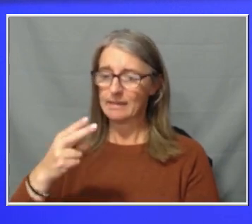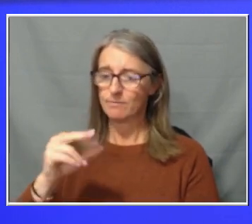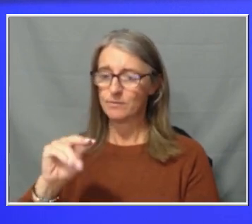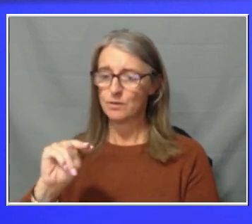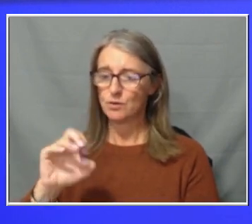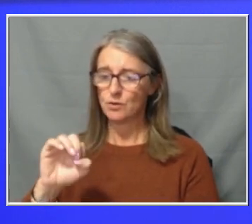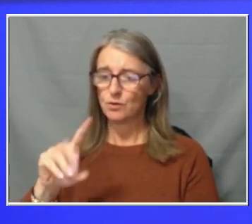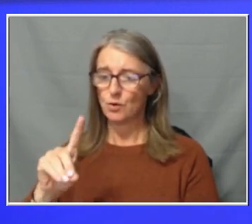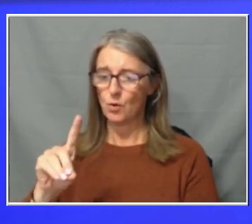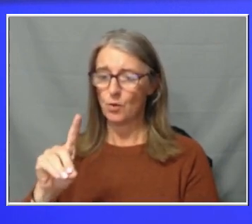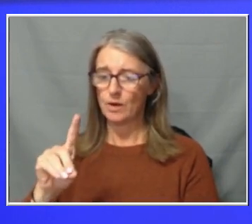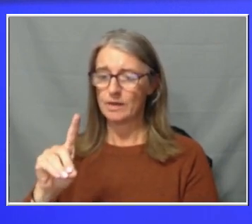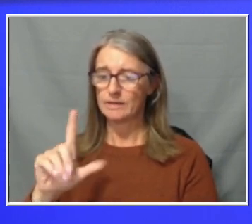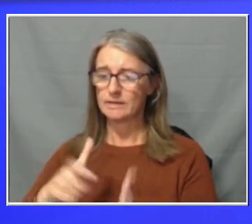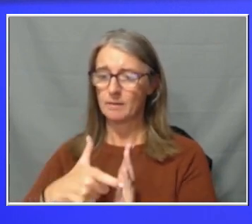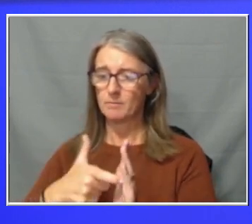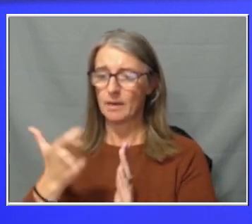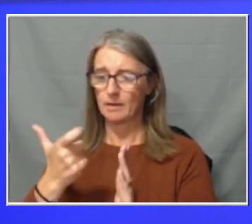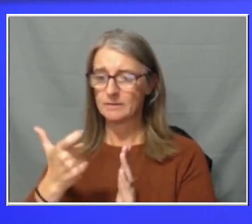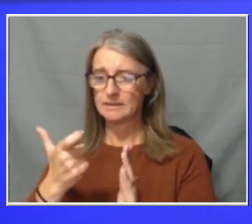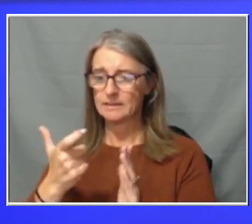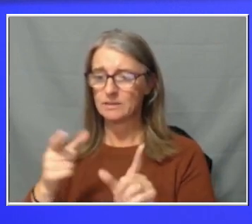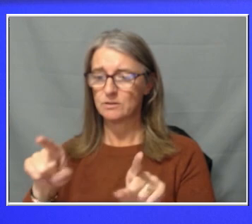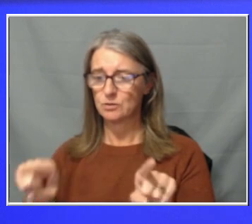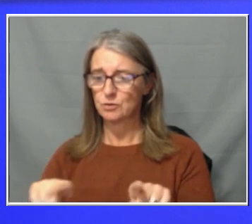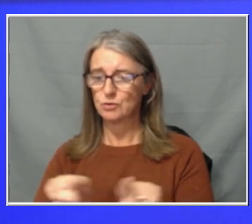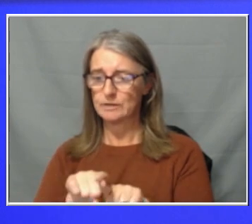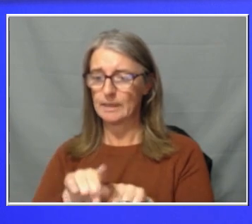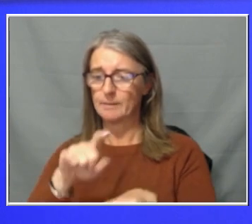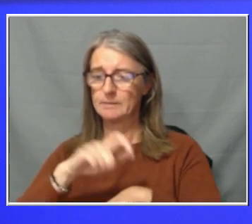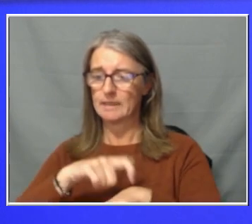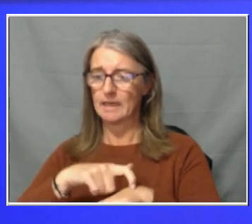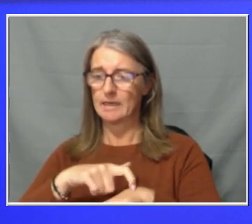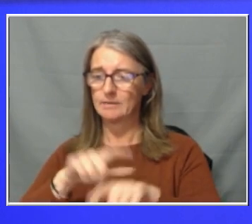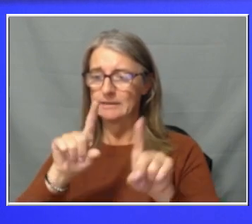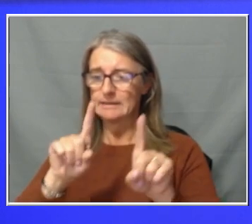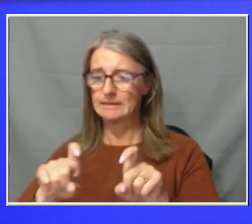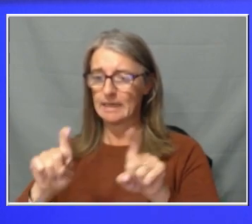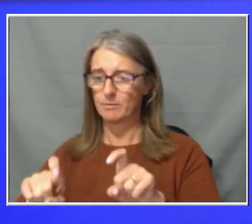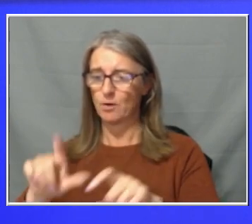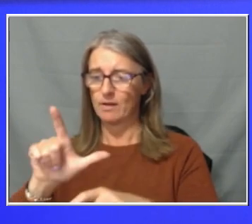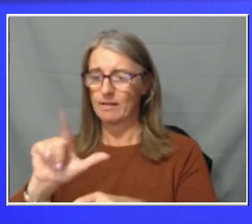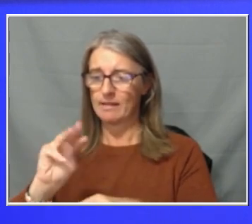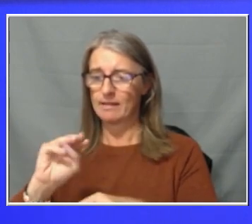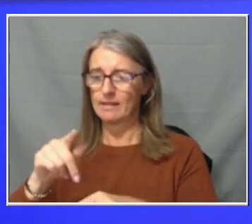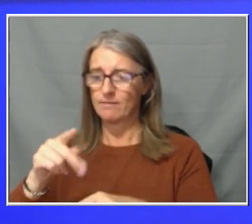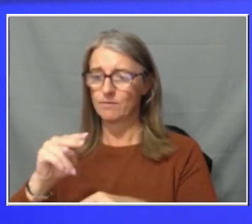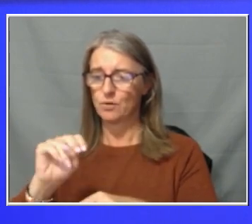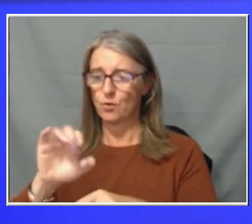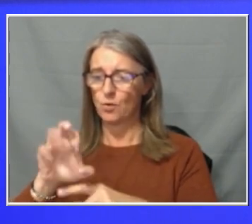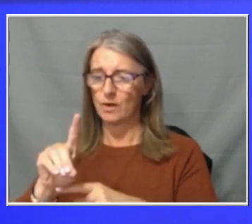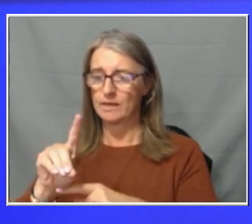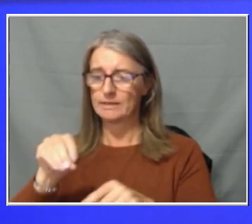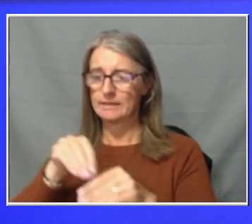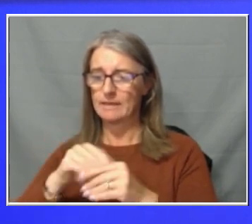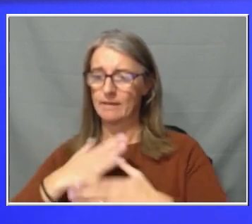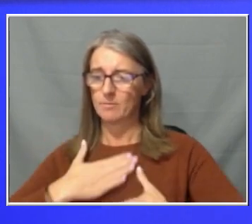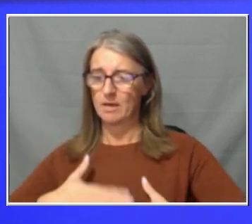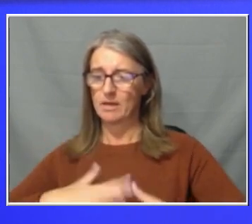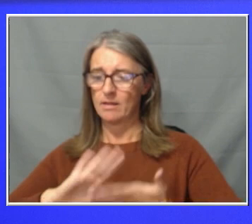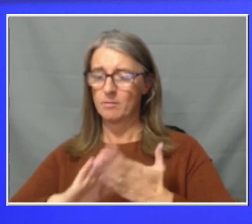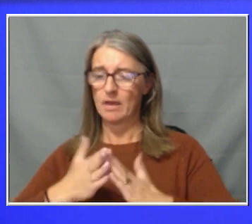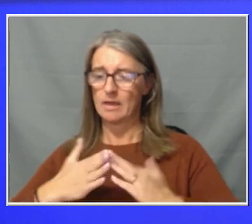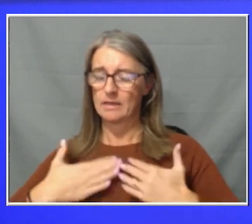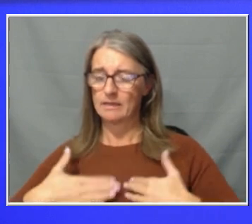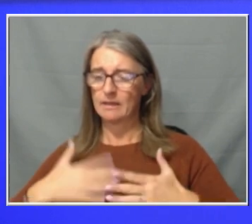the same time, where we sample the lymph nodes in the part of the body that drains that. So we're